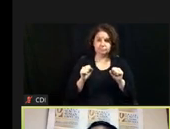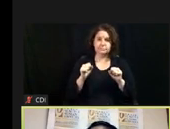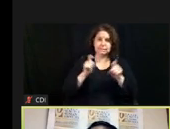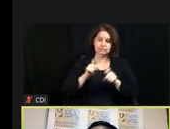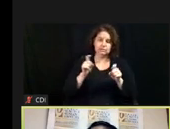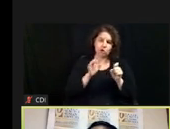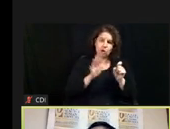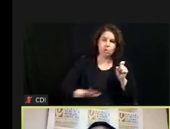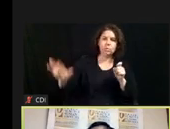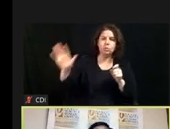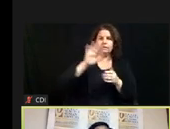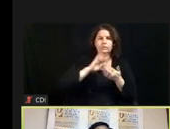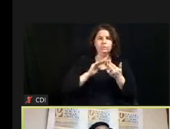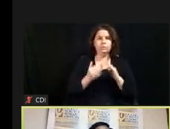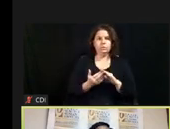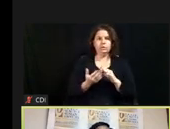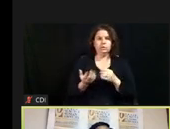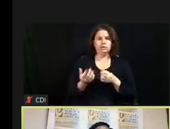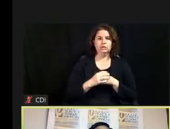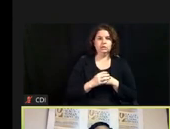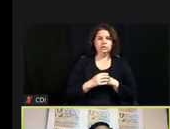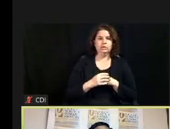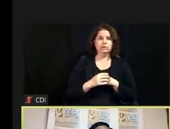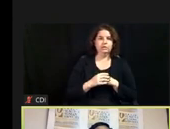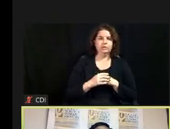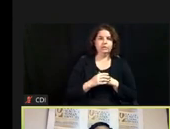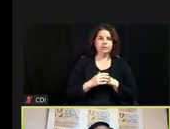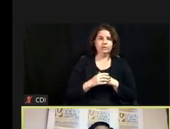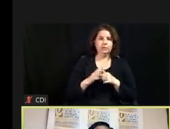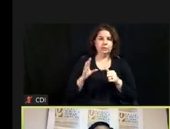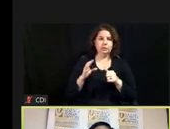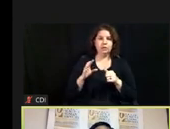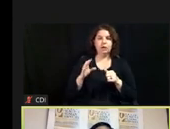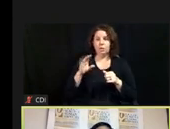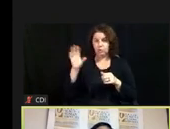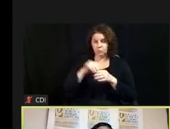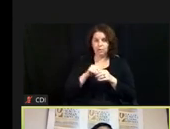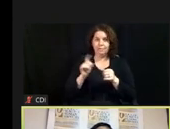drive-through test site. About the ongoing